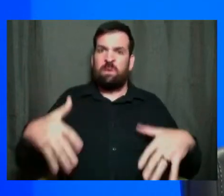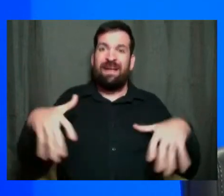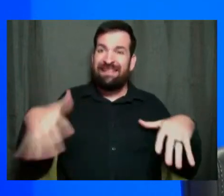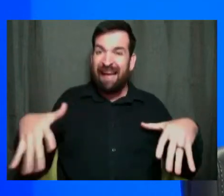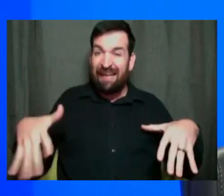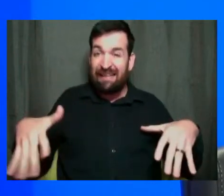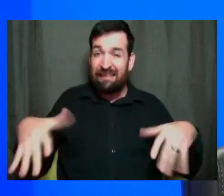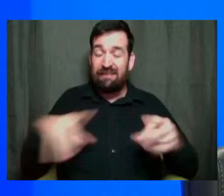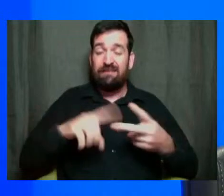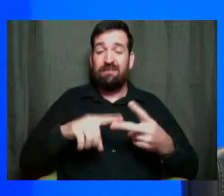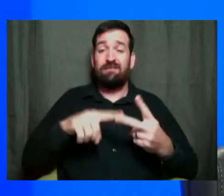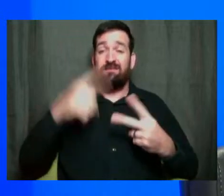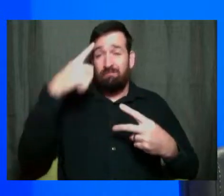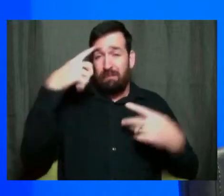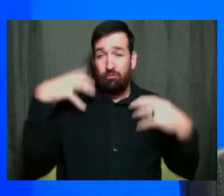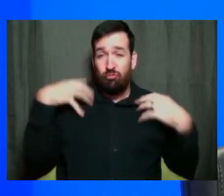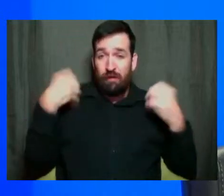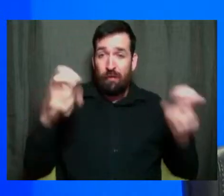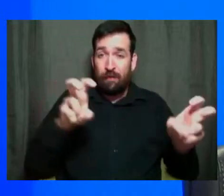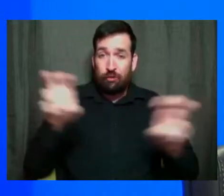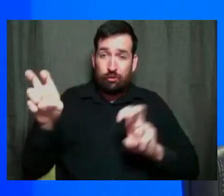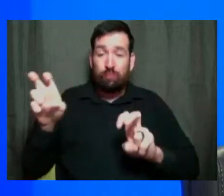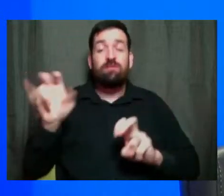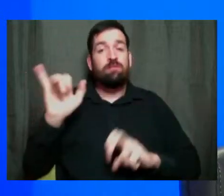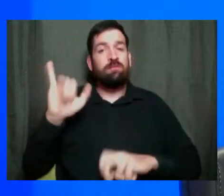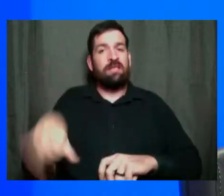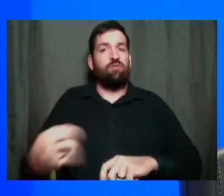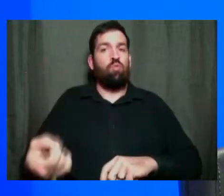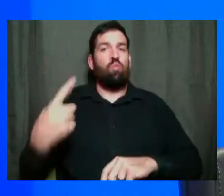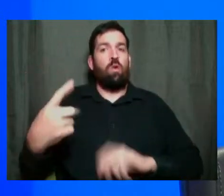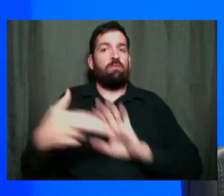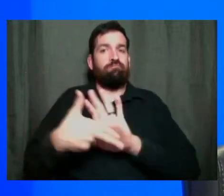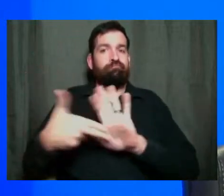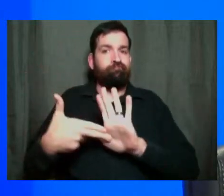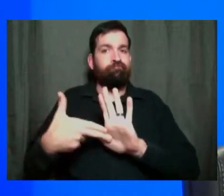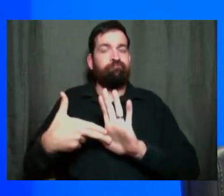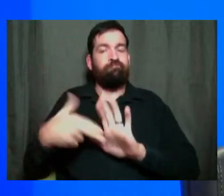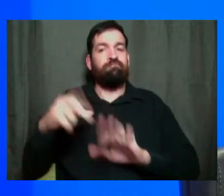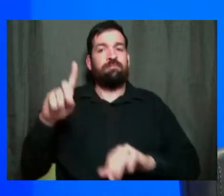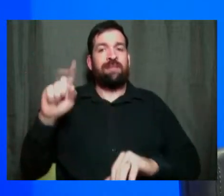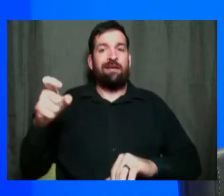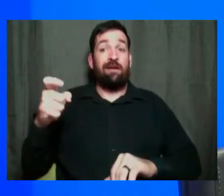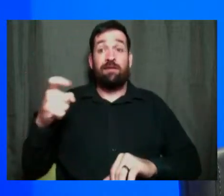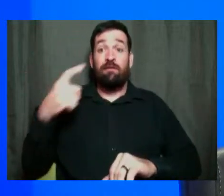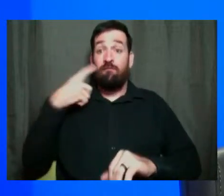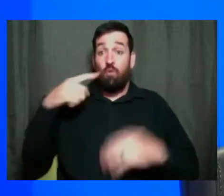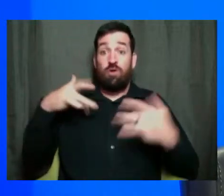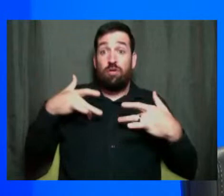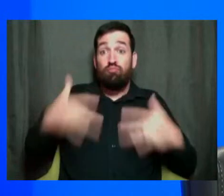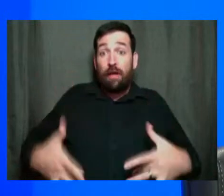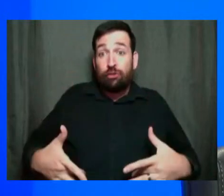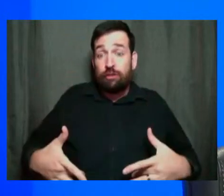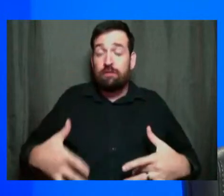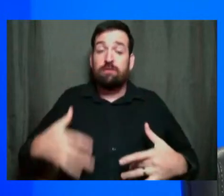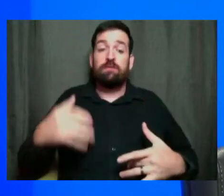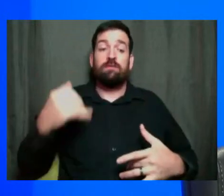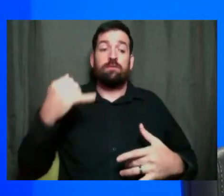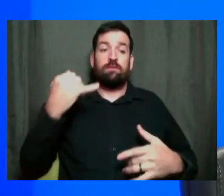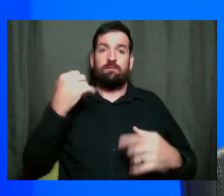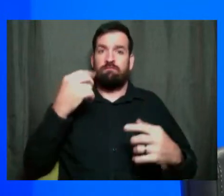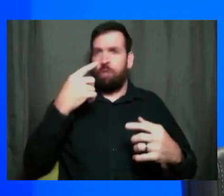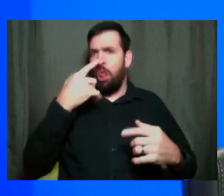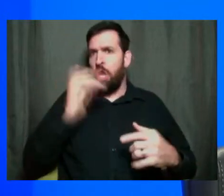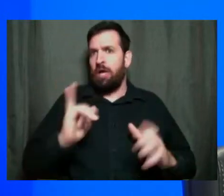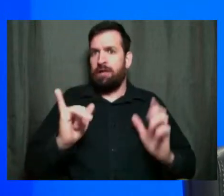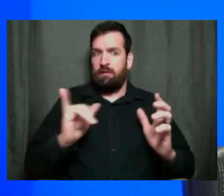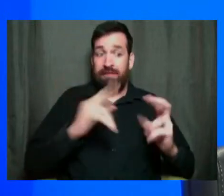and other stuff, and that's actually one of the diagnostic criteria for depression itself is insomnia. Either patients kind of present in two ways. They either sleep more or they